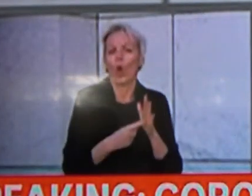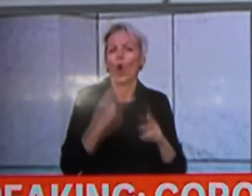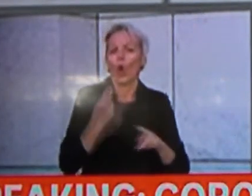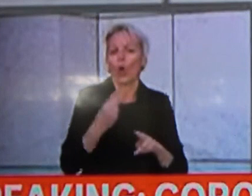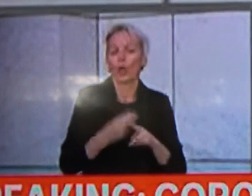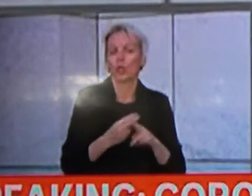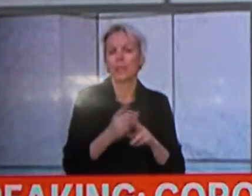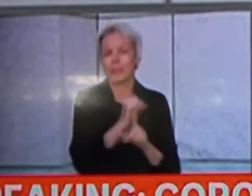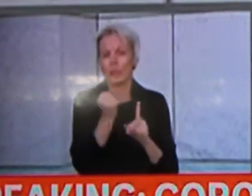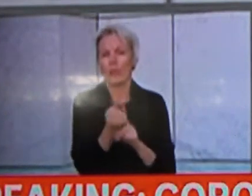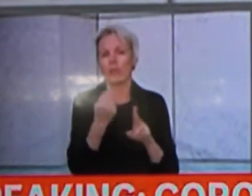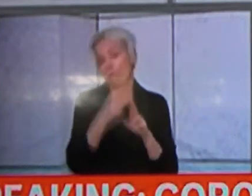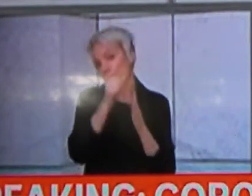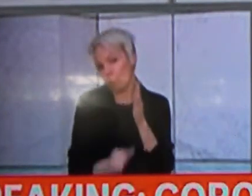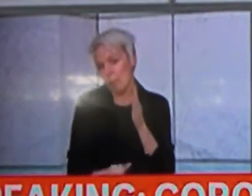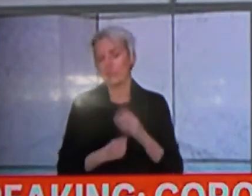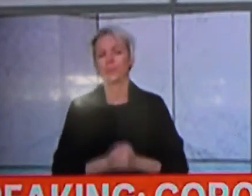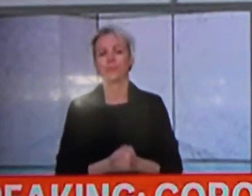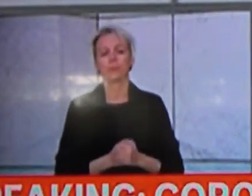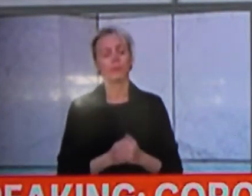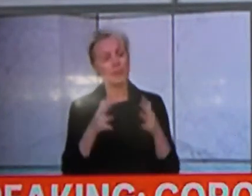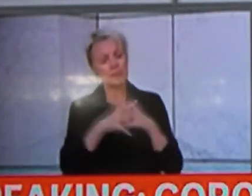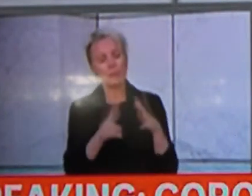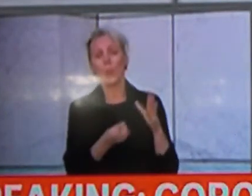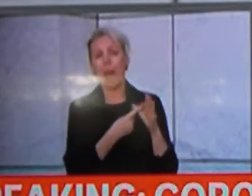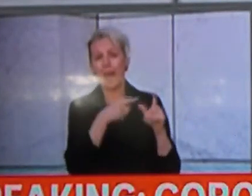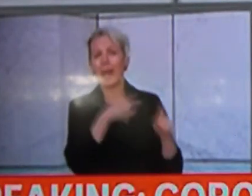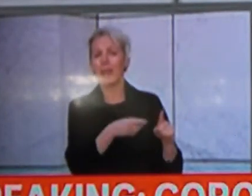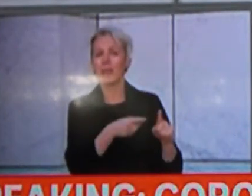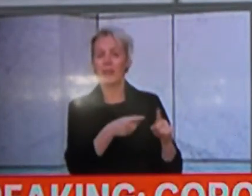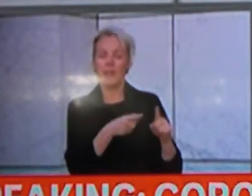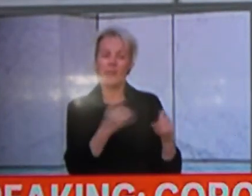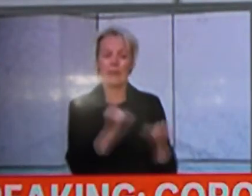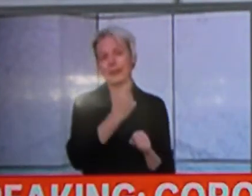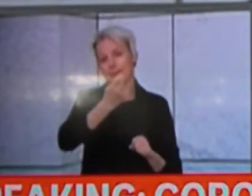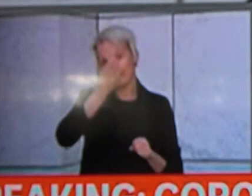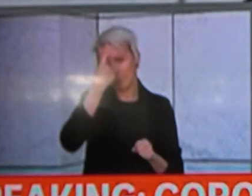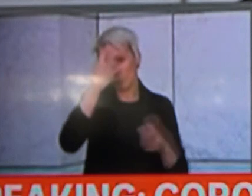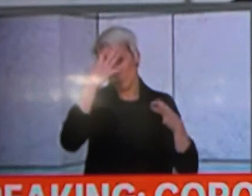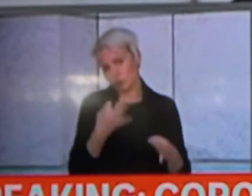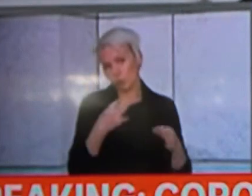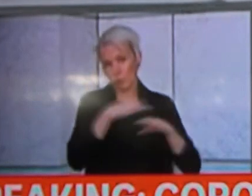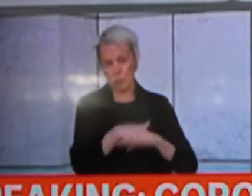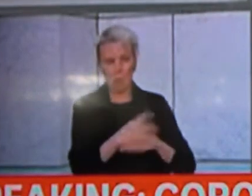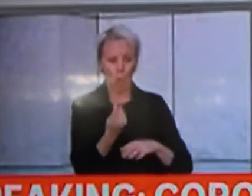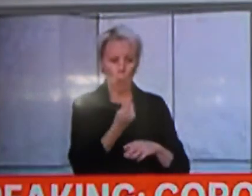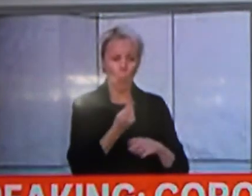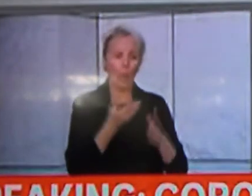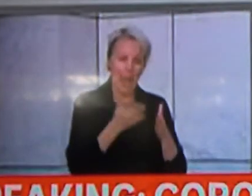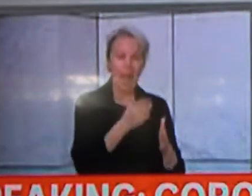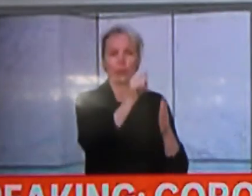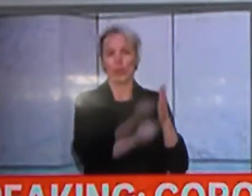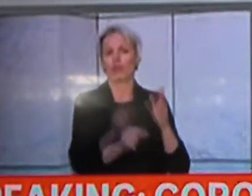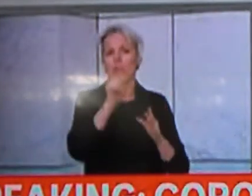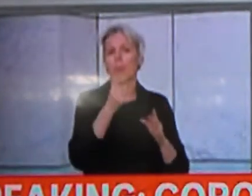territory will make their own calls on that. Western Australia made that decision, and that's a sensible decision. because the less urgent